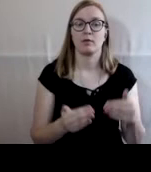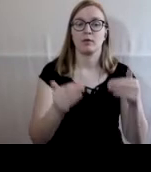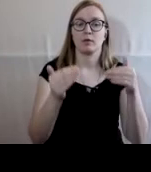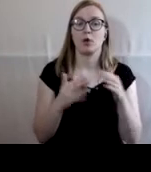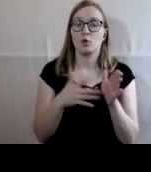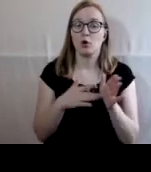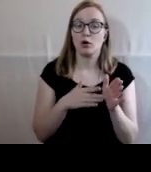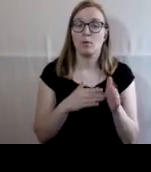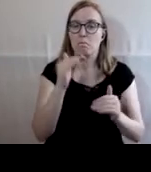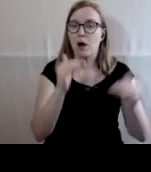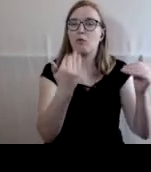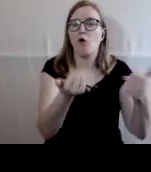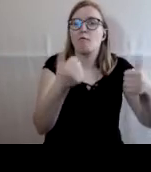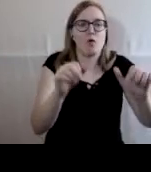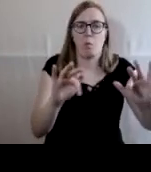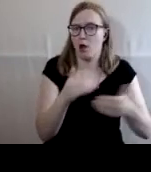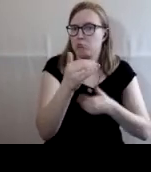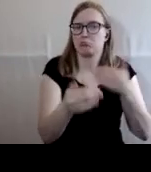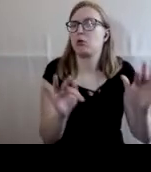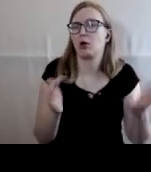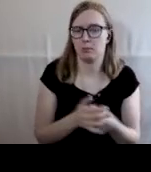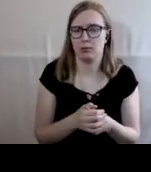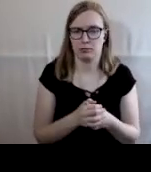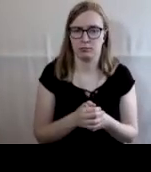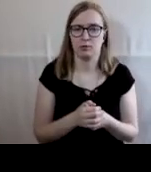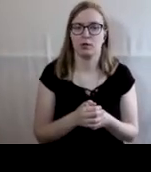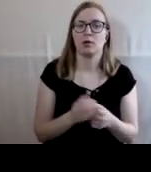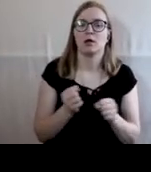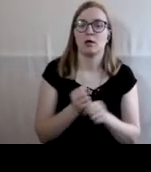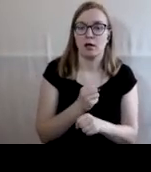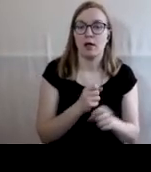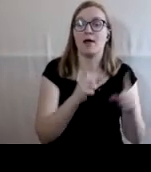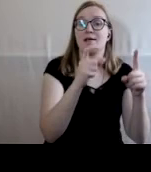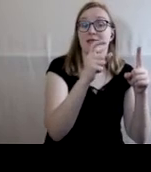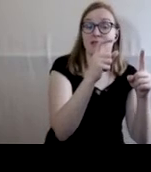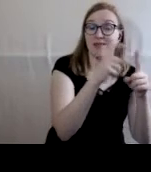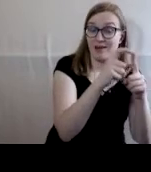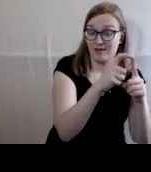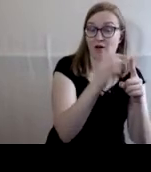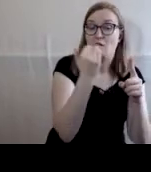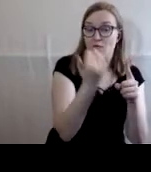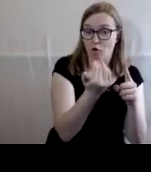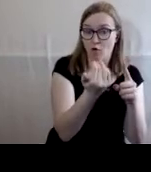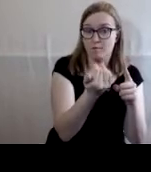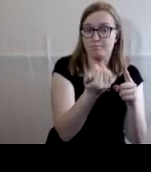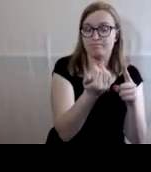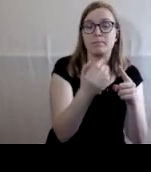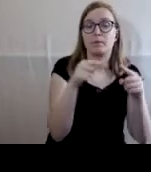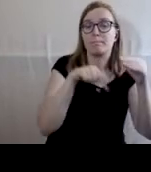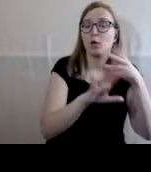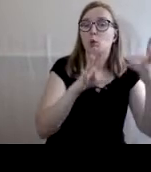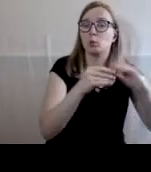taught, and if they've got differentiated levels, that's what you'd be looking for. Where does your